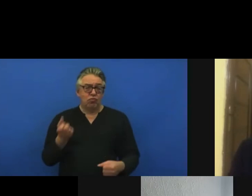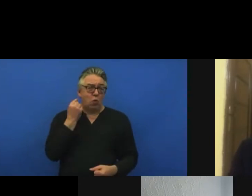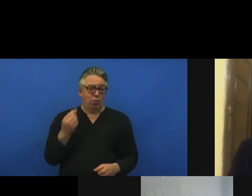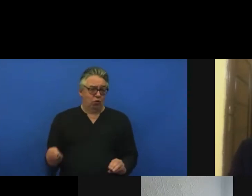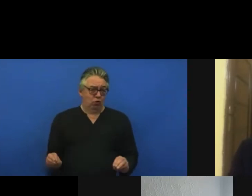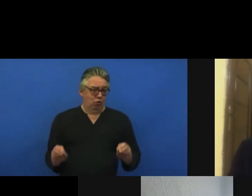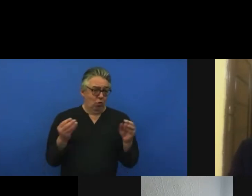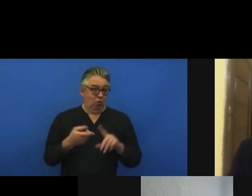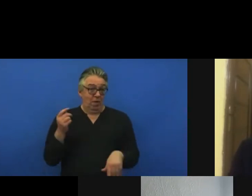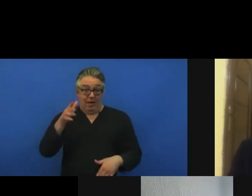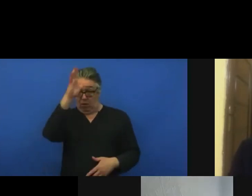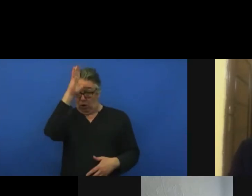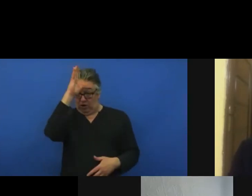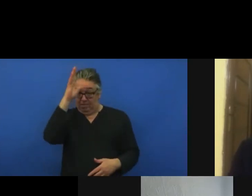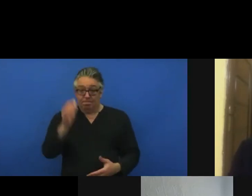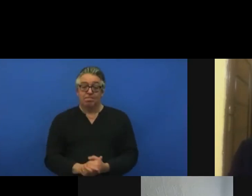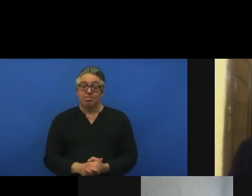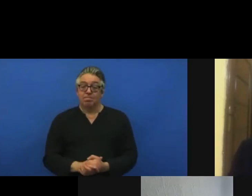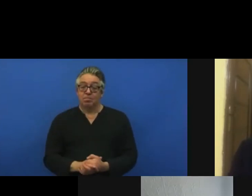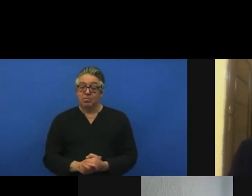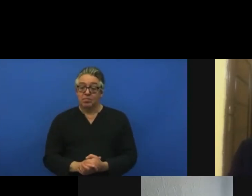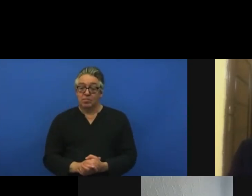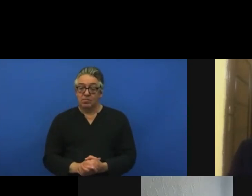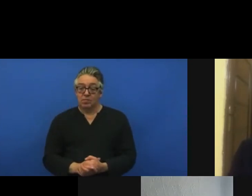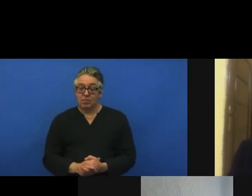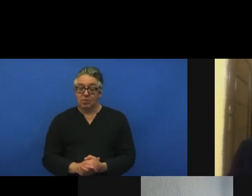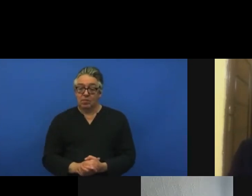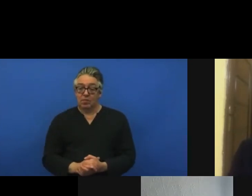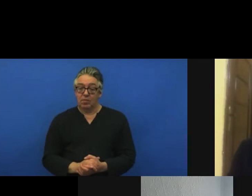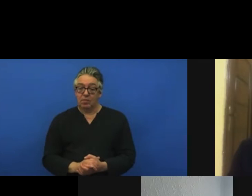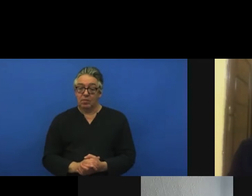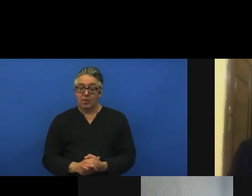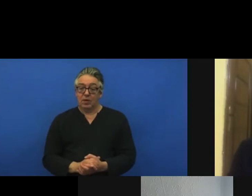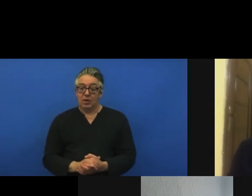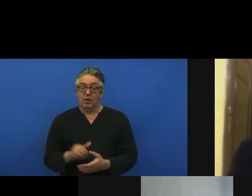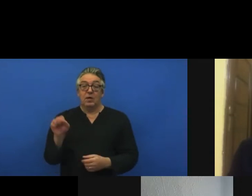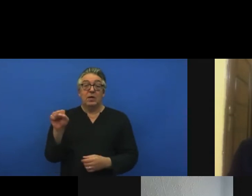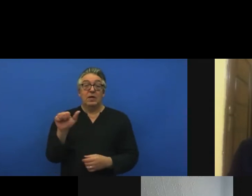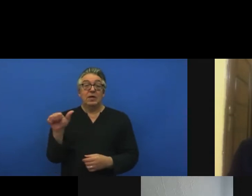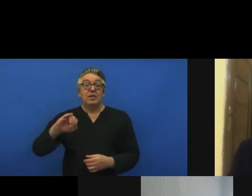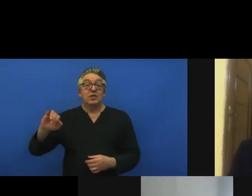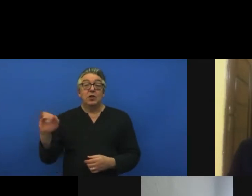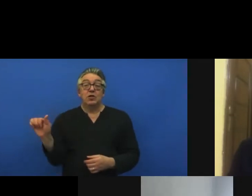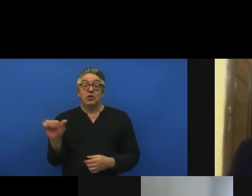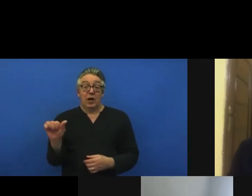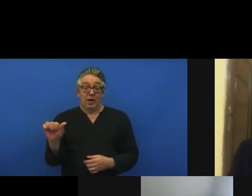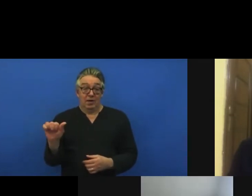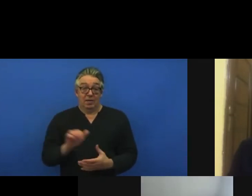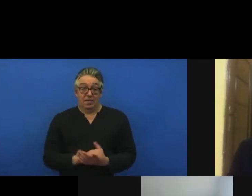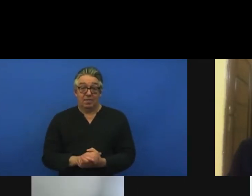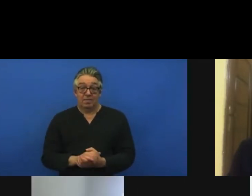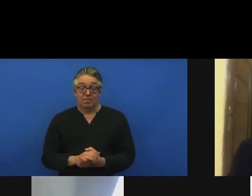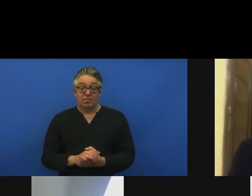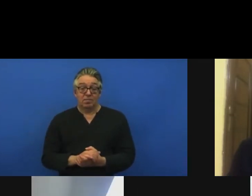please. So, as I've said before, Saja is a member of the Alliance for People